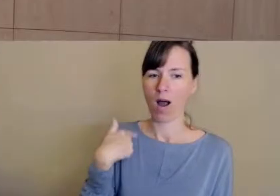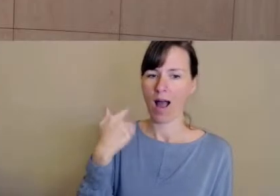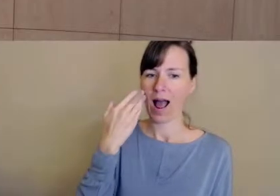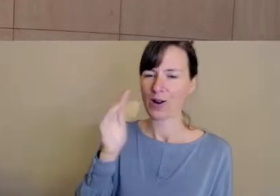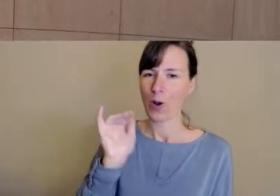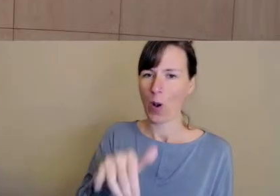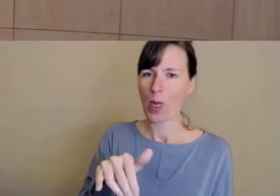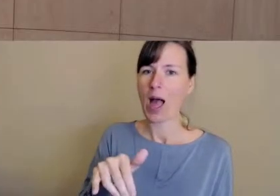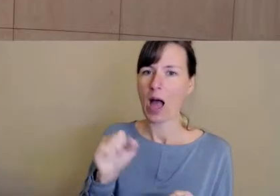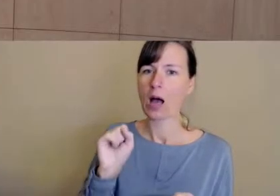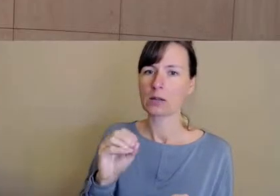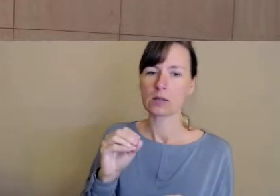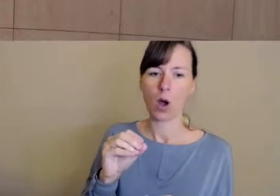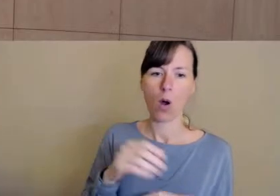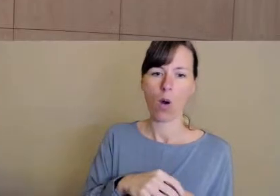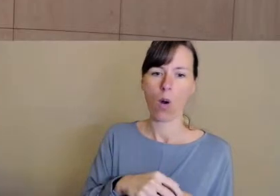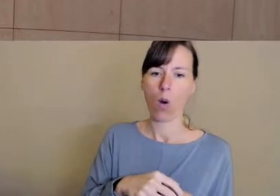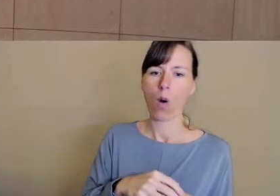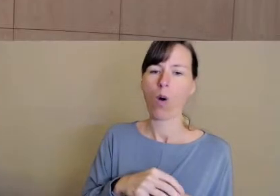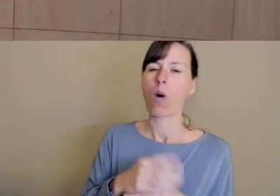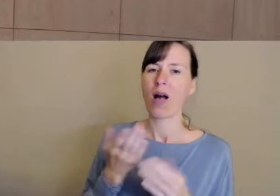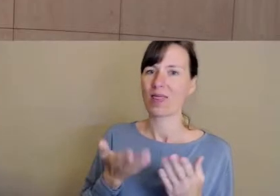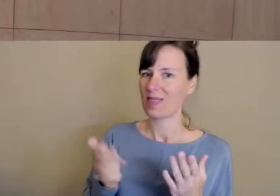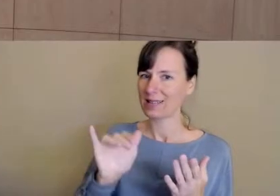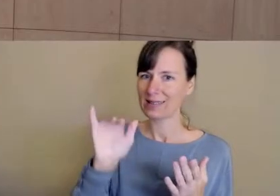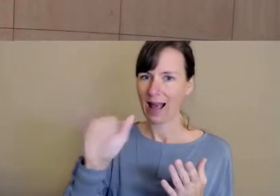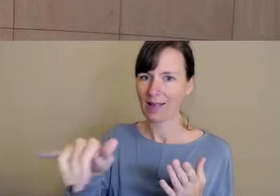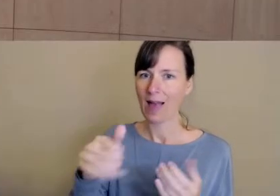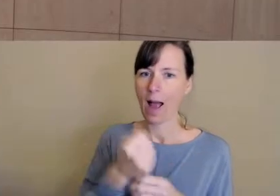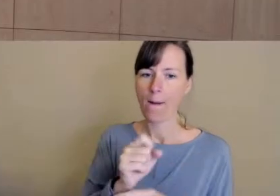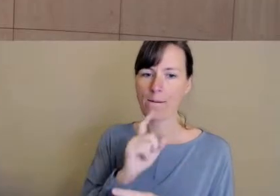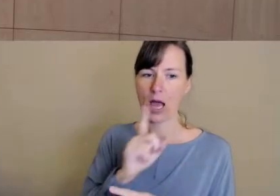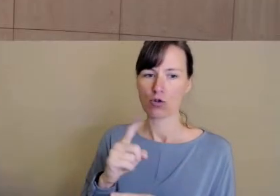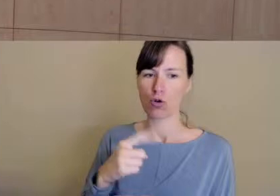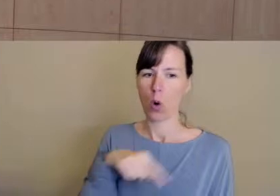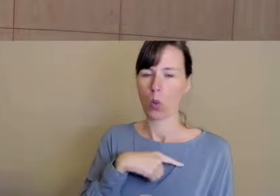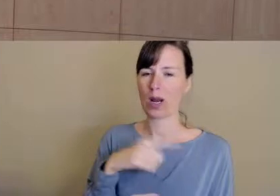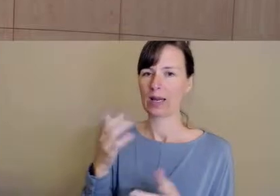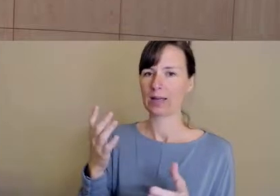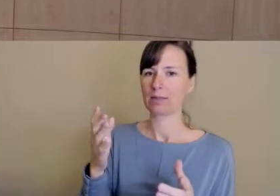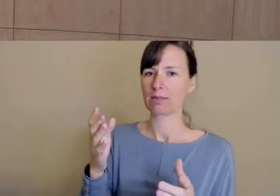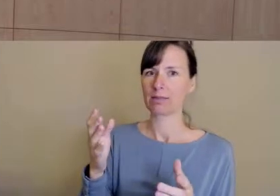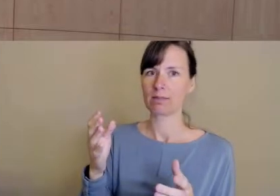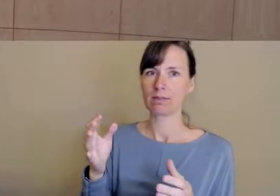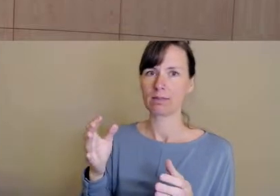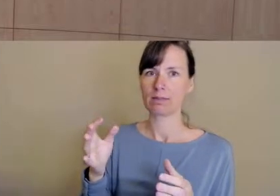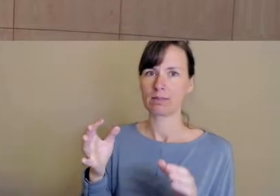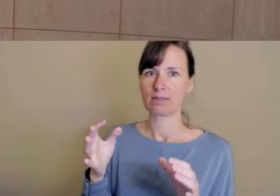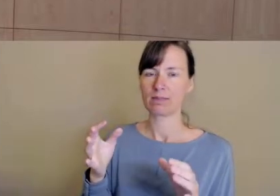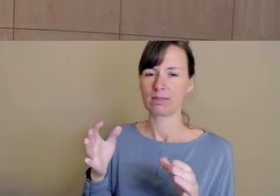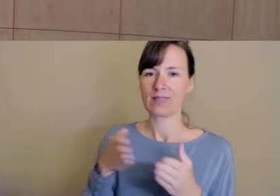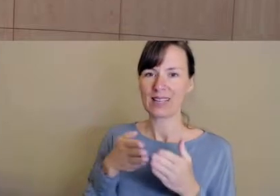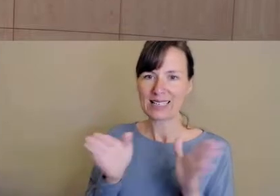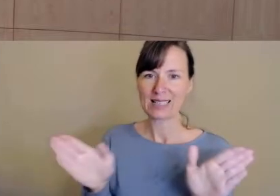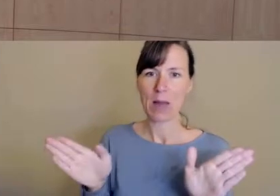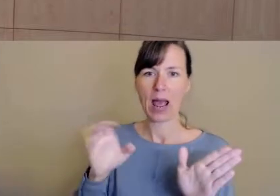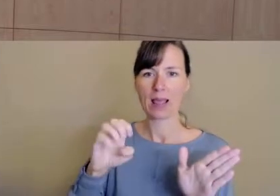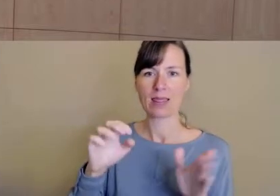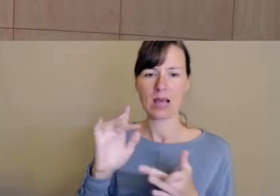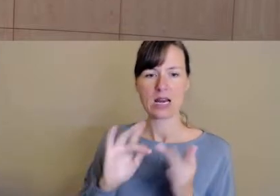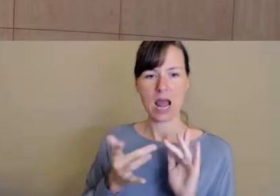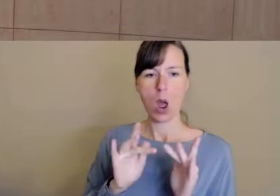things like that to make sure that we extend the network of opportunities that honestly our tax dollars paid